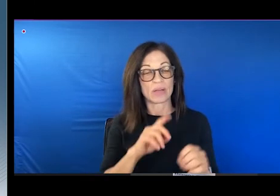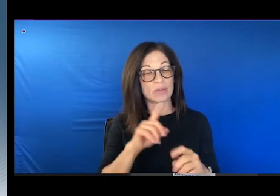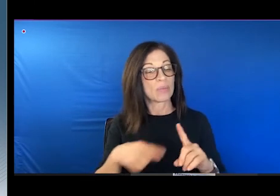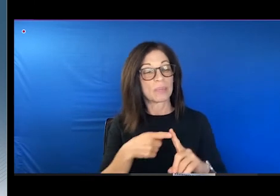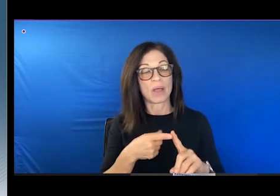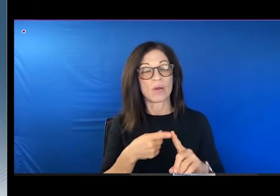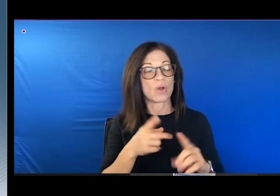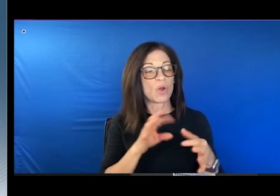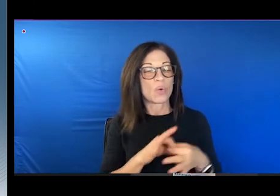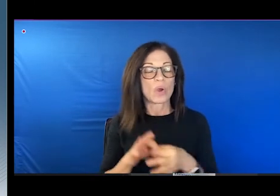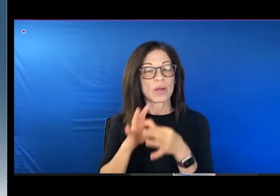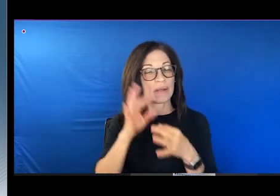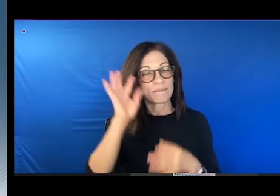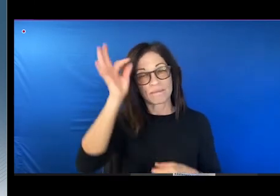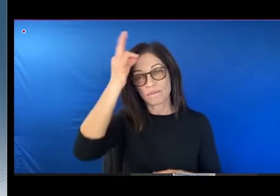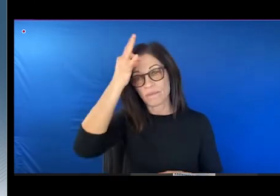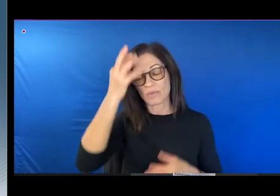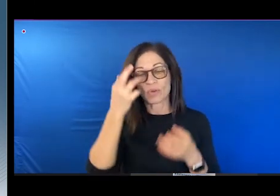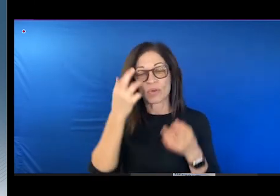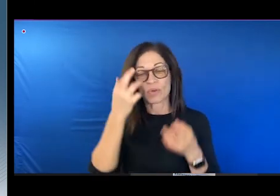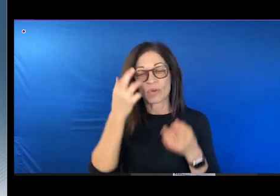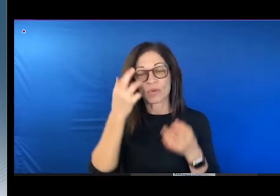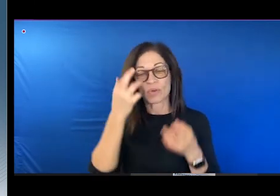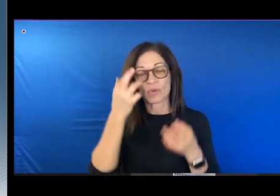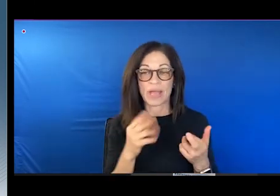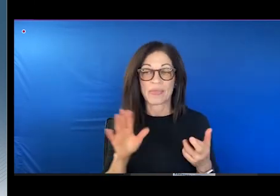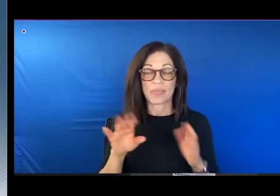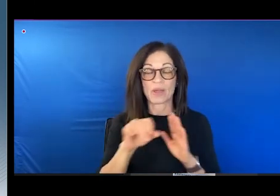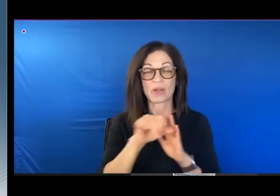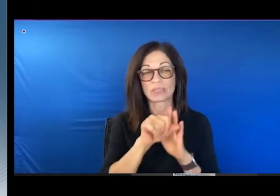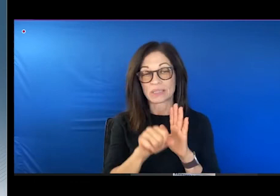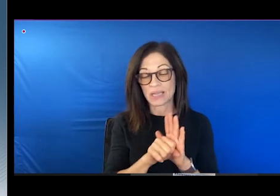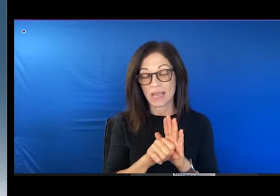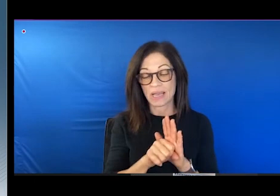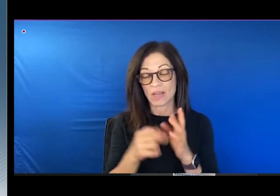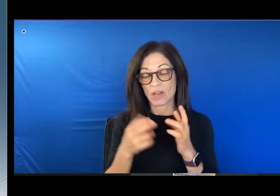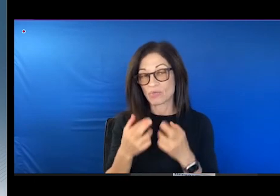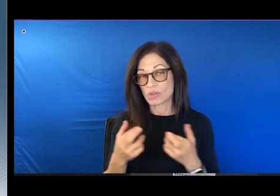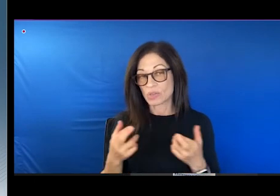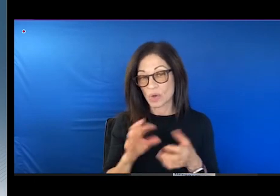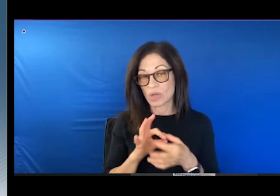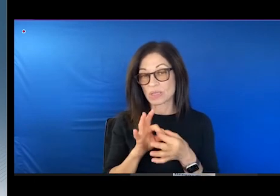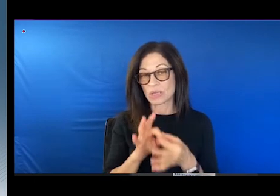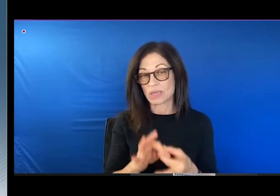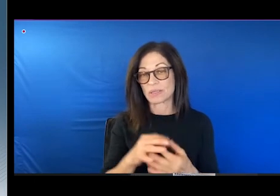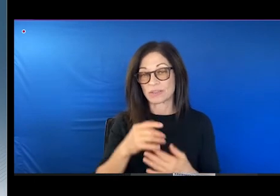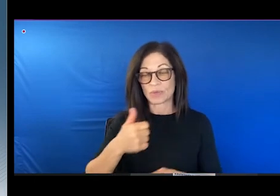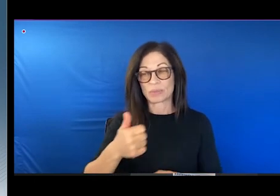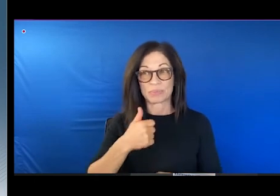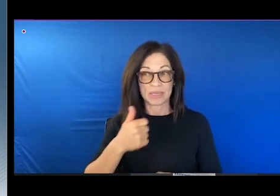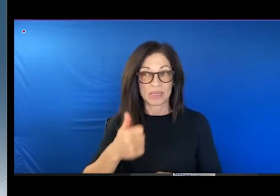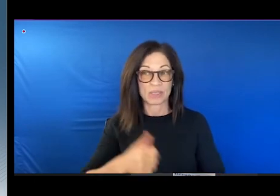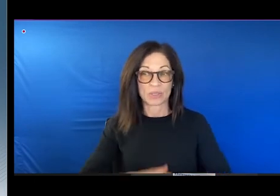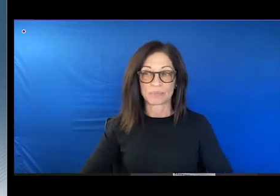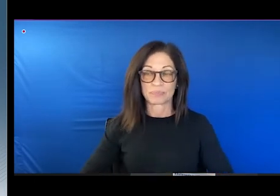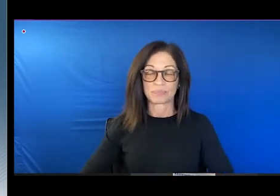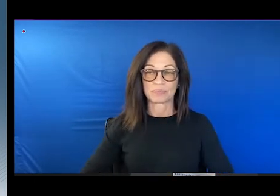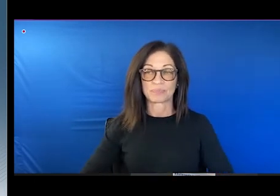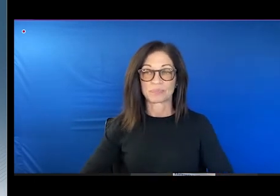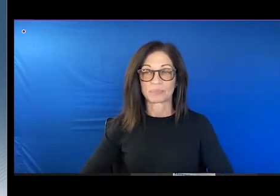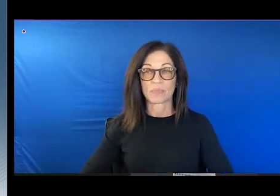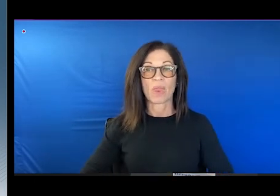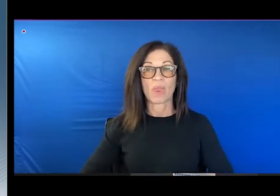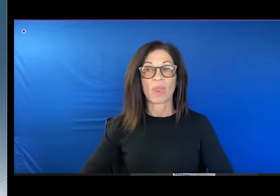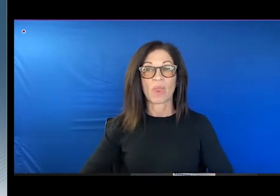it's all about coordinating the federal resources and their state resources around